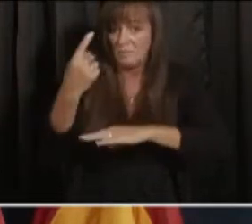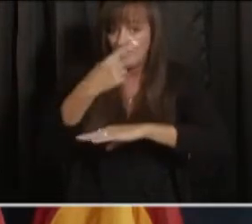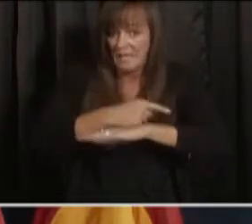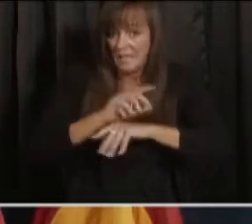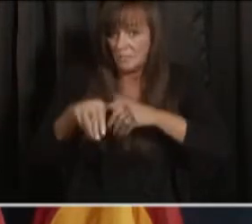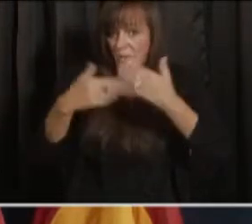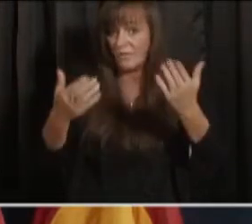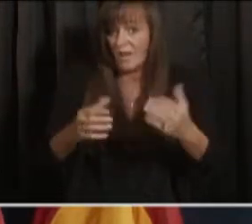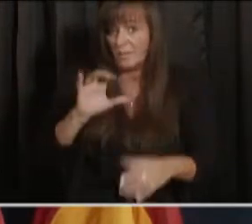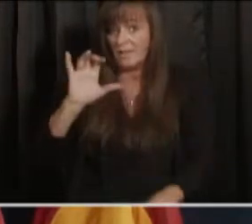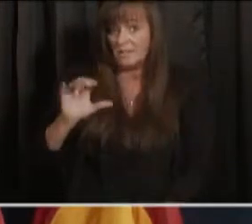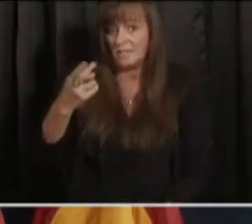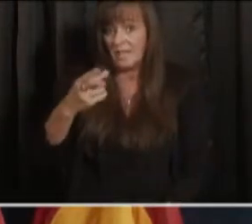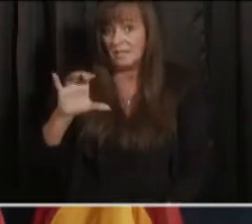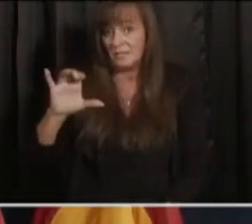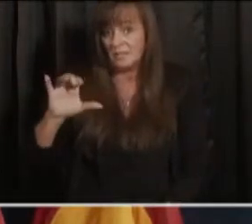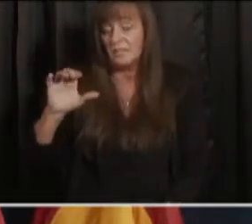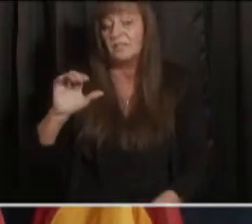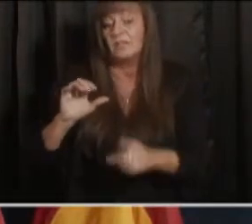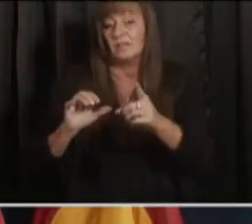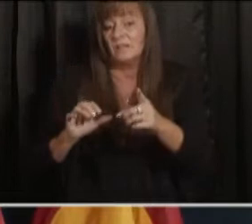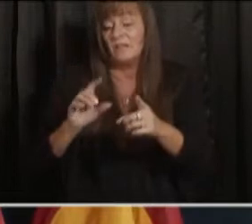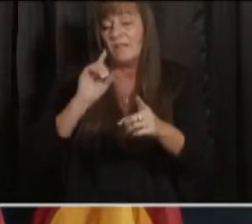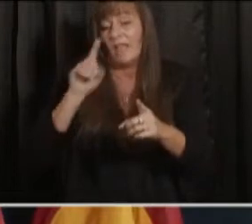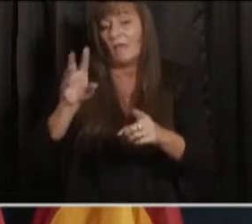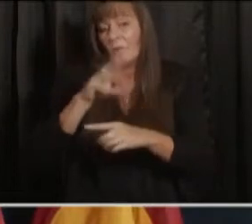CDPHE on their website.